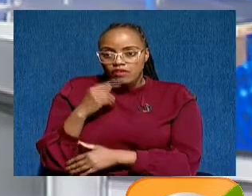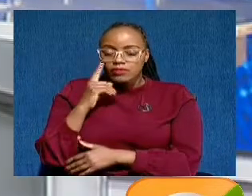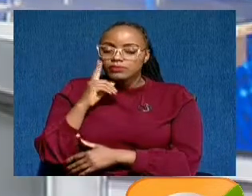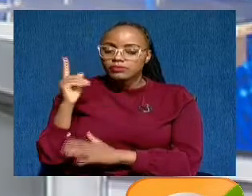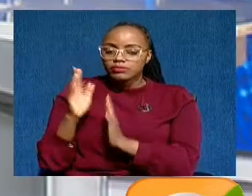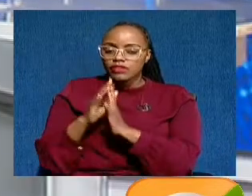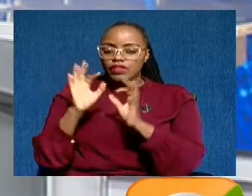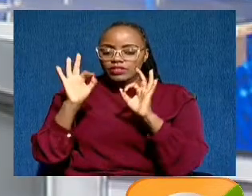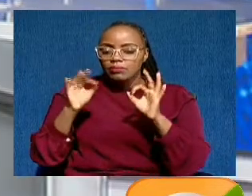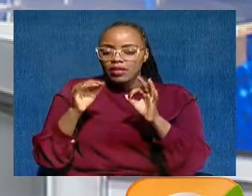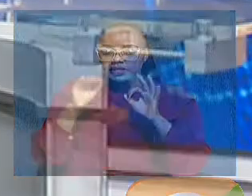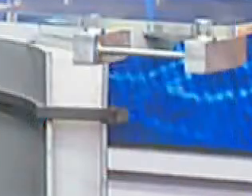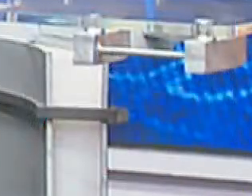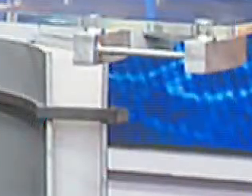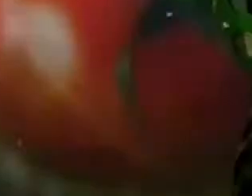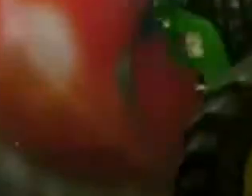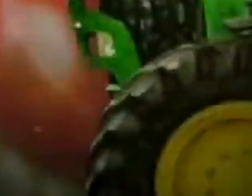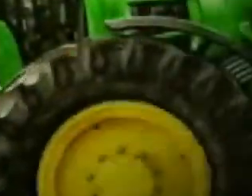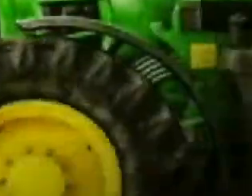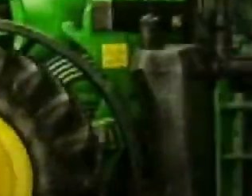week's Smart Farm.